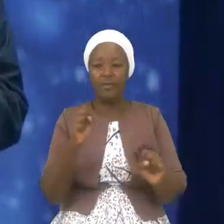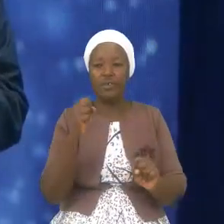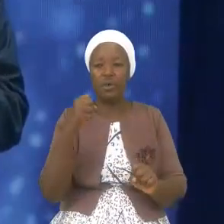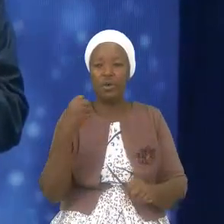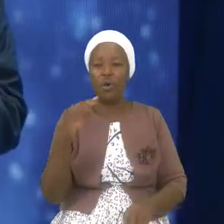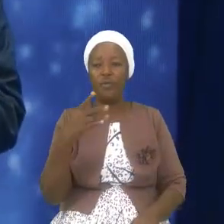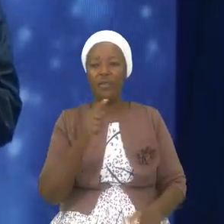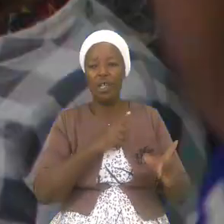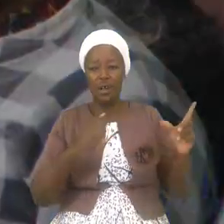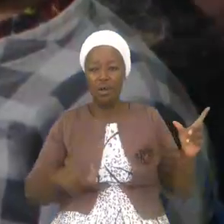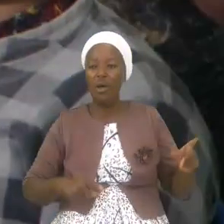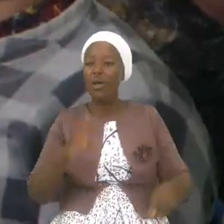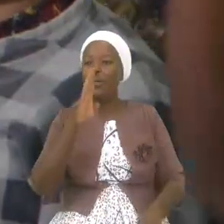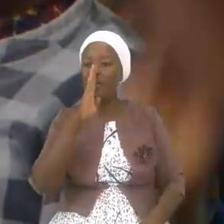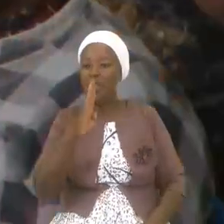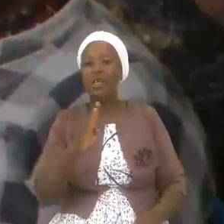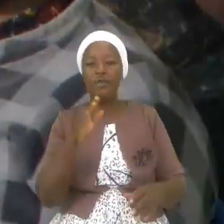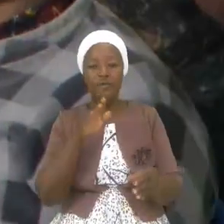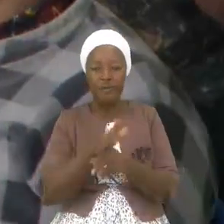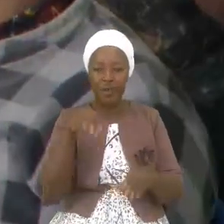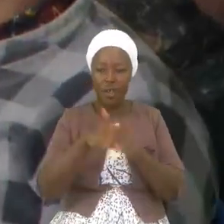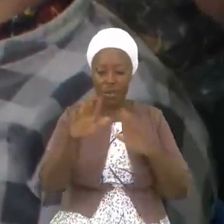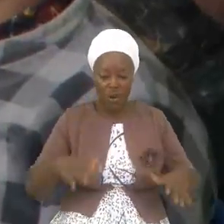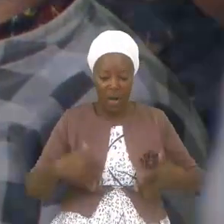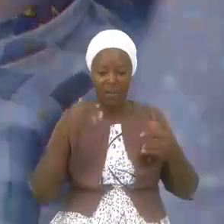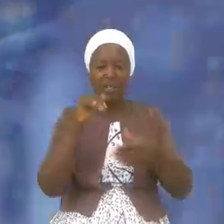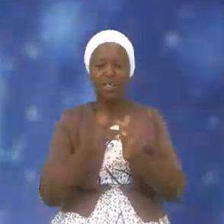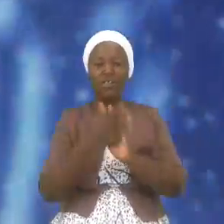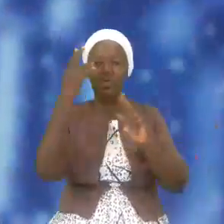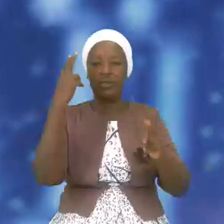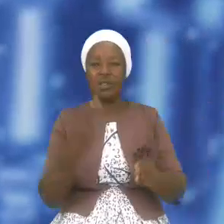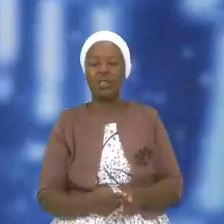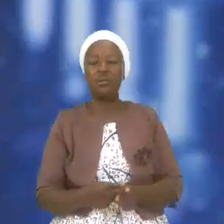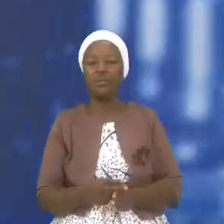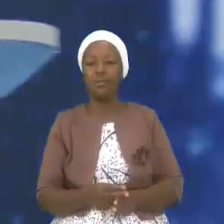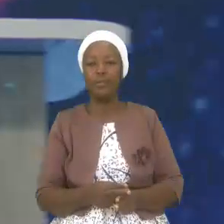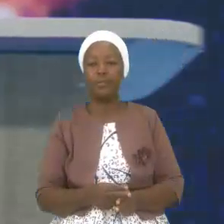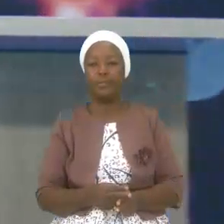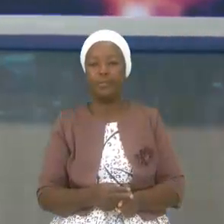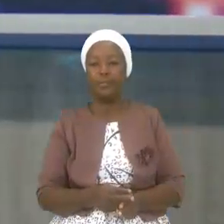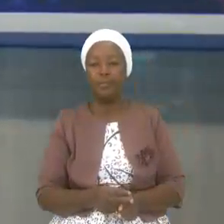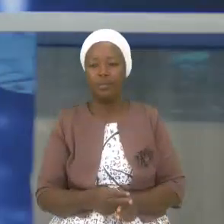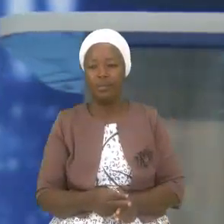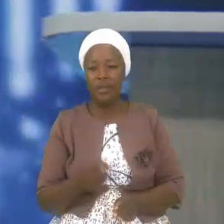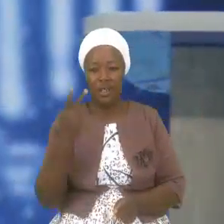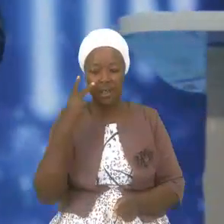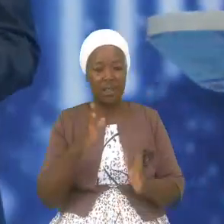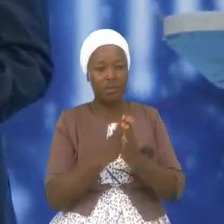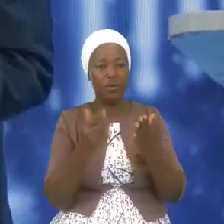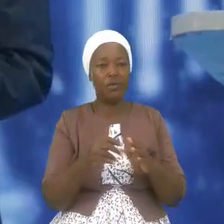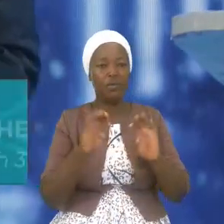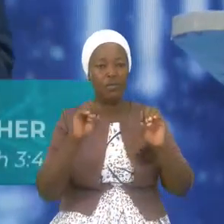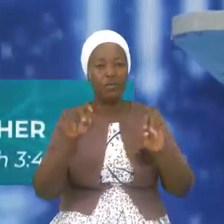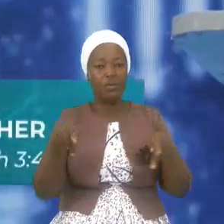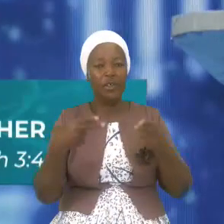Jesus' name. Look at Ephesians chapter 5, I'm reading from verse 5, Ephesians